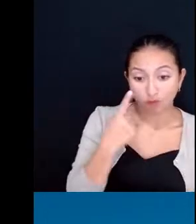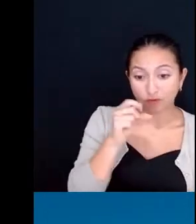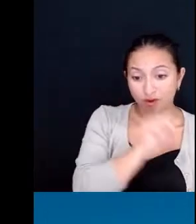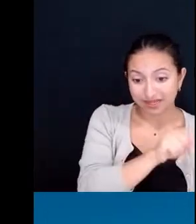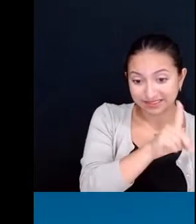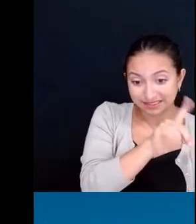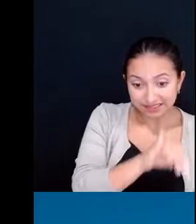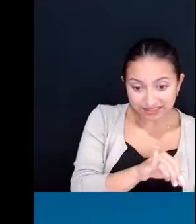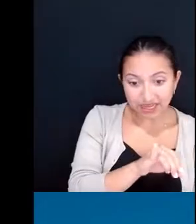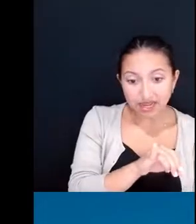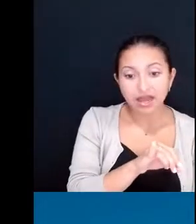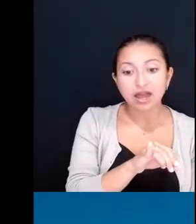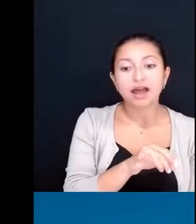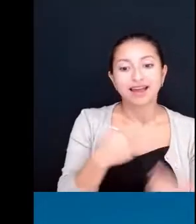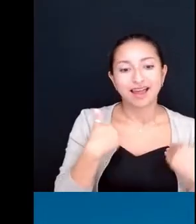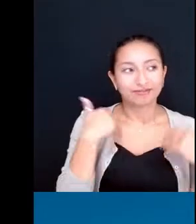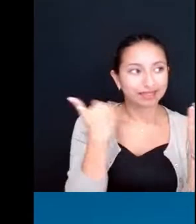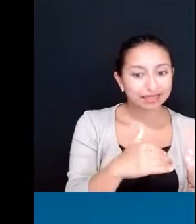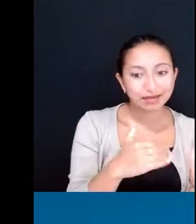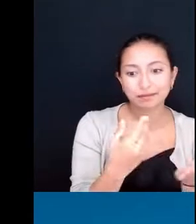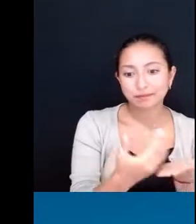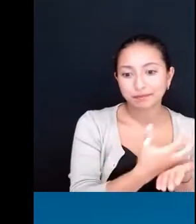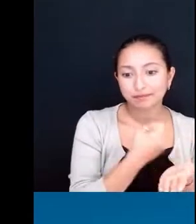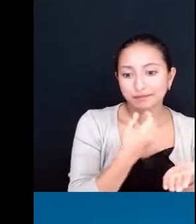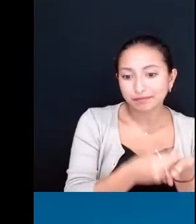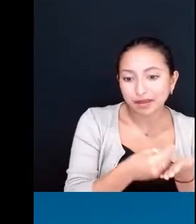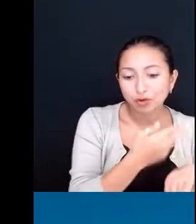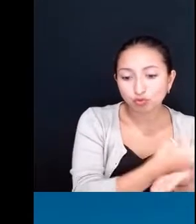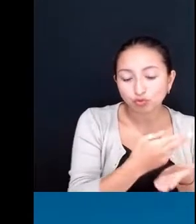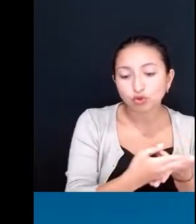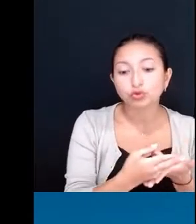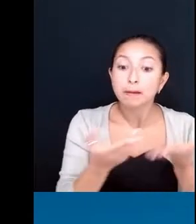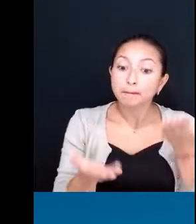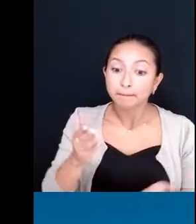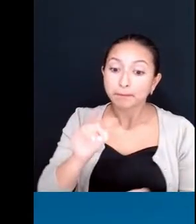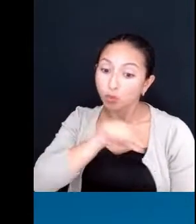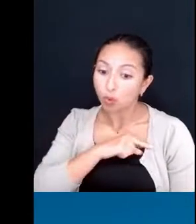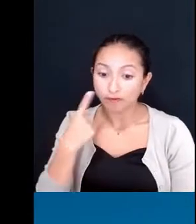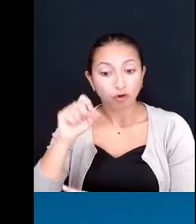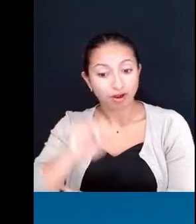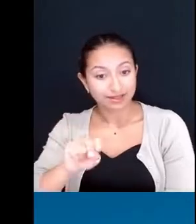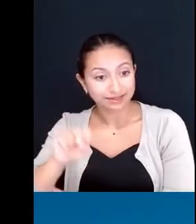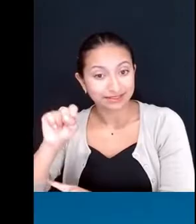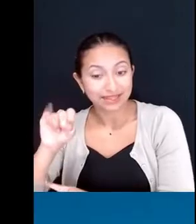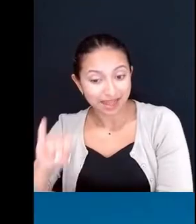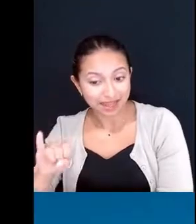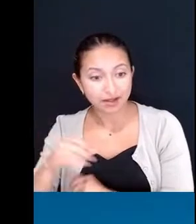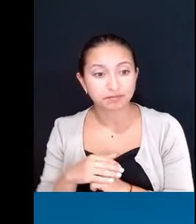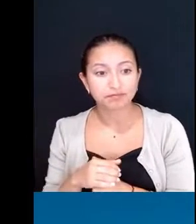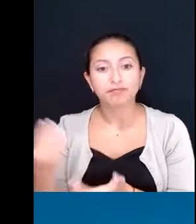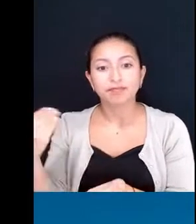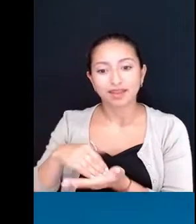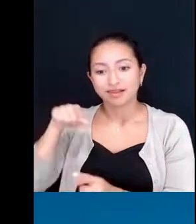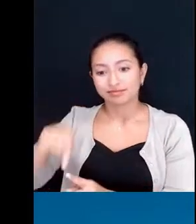and resources, you may be eligible for SSI. Remember, SSI is a federal income supplement program funded by general